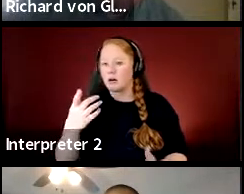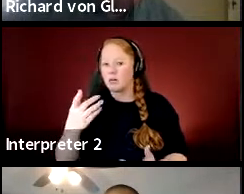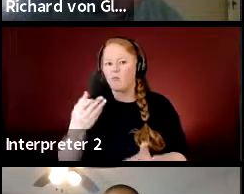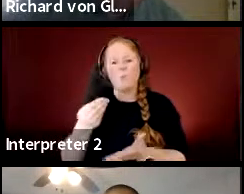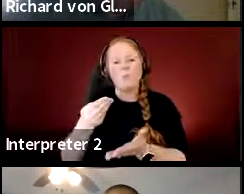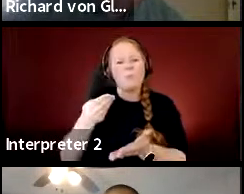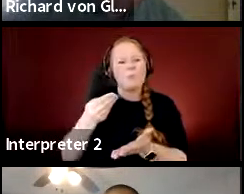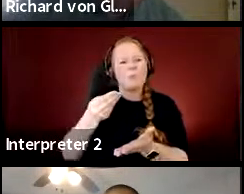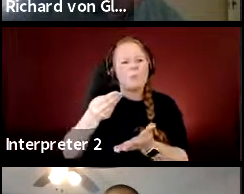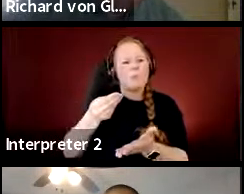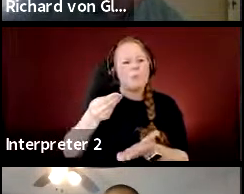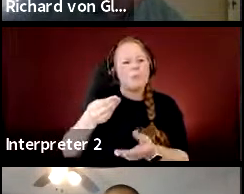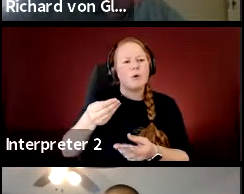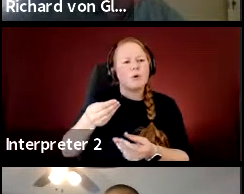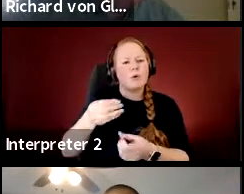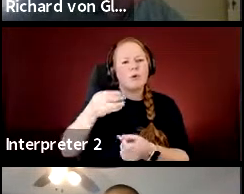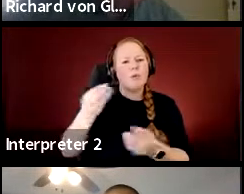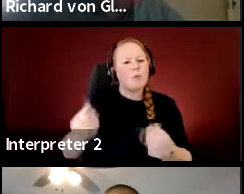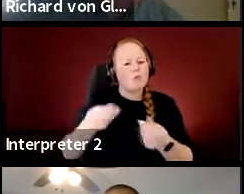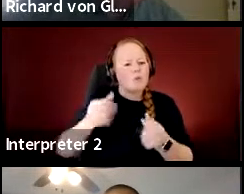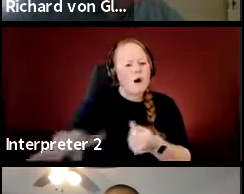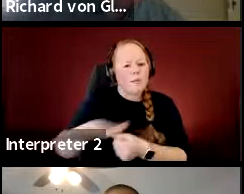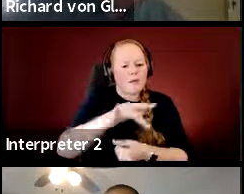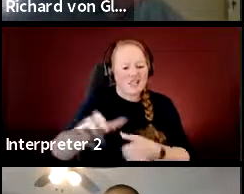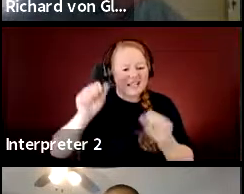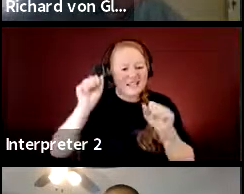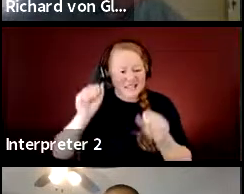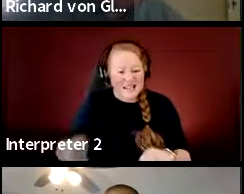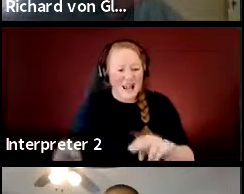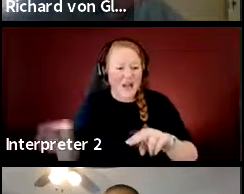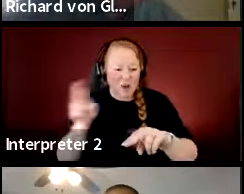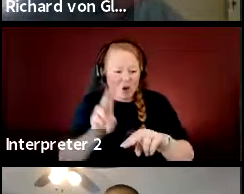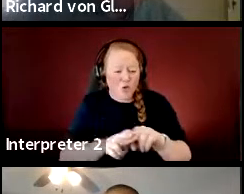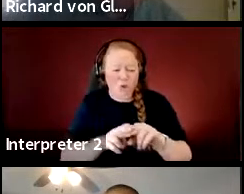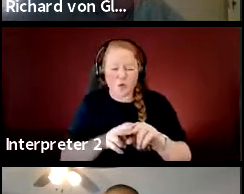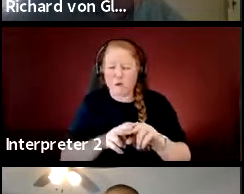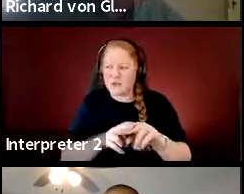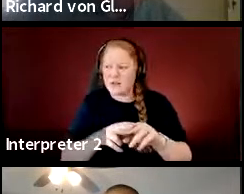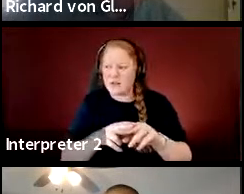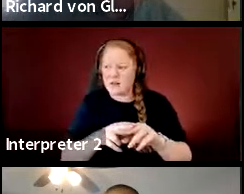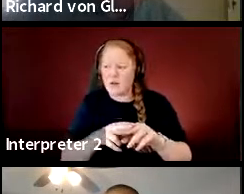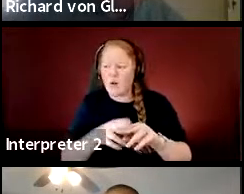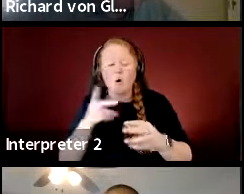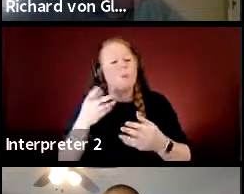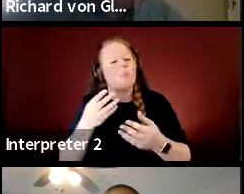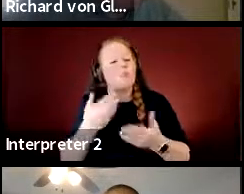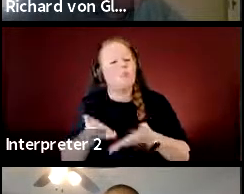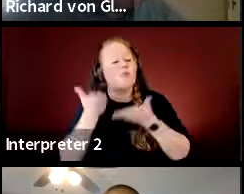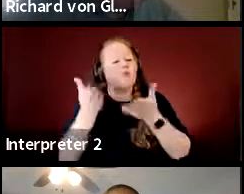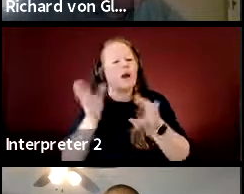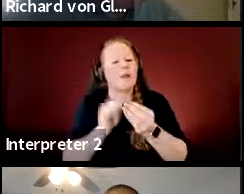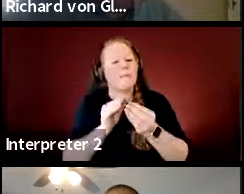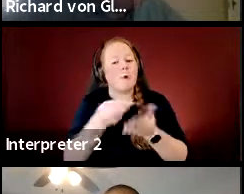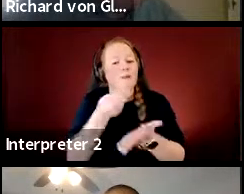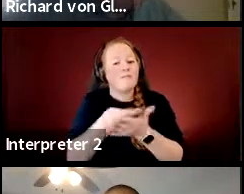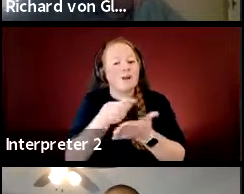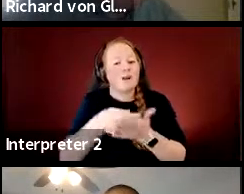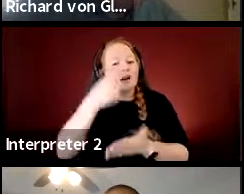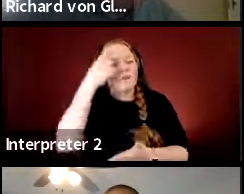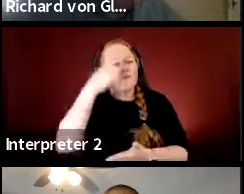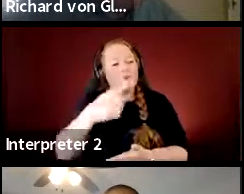stabilization, and to increase the amount or provide more funding for homeowners